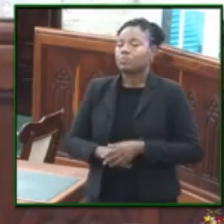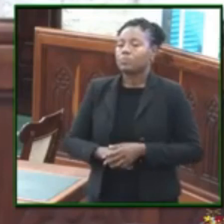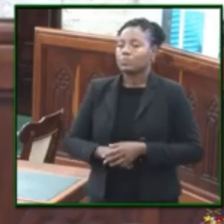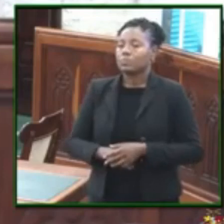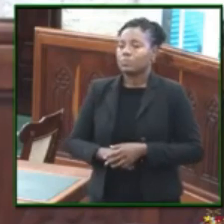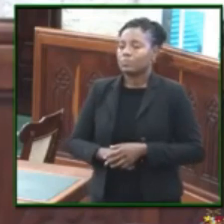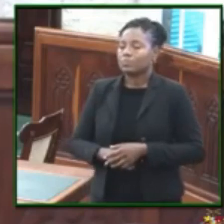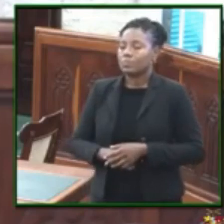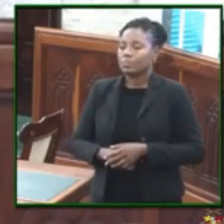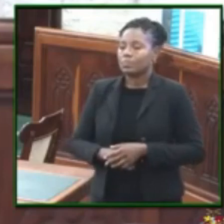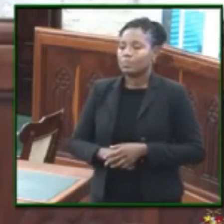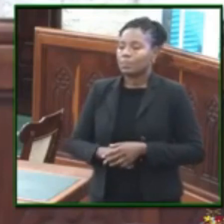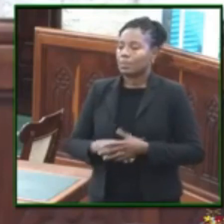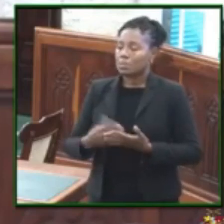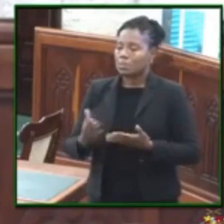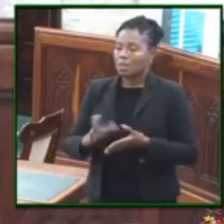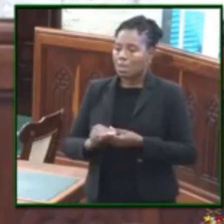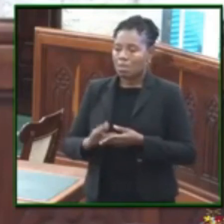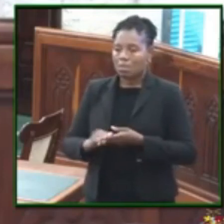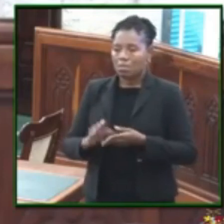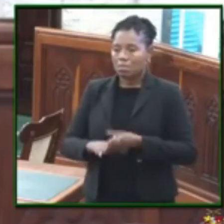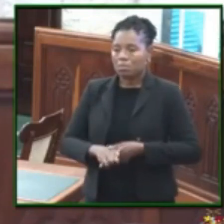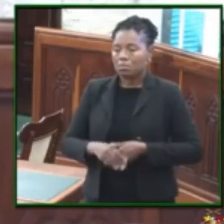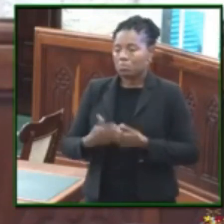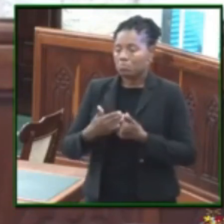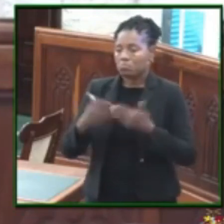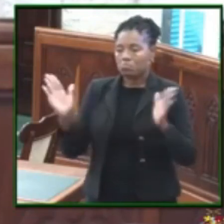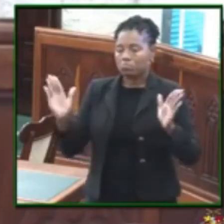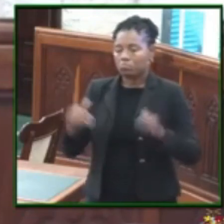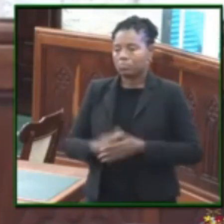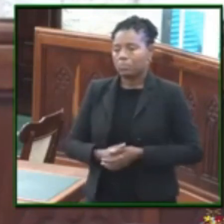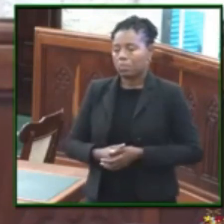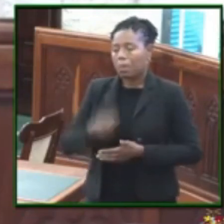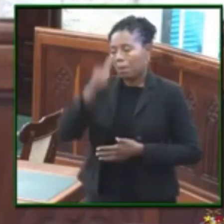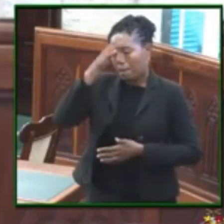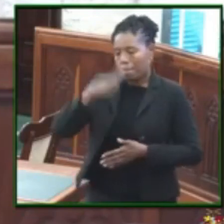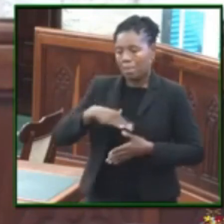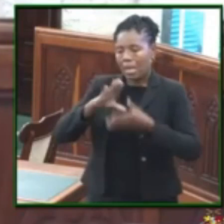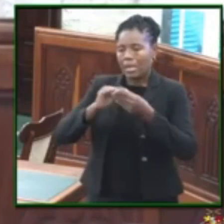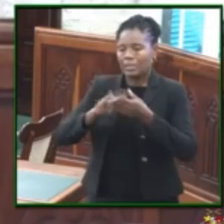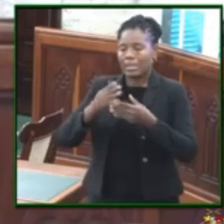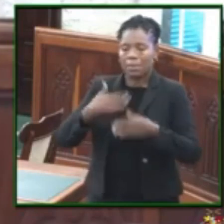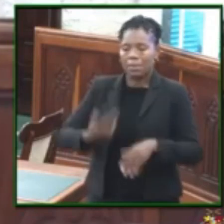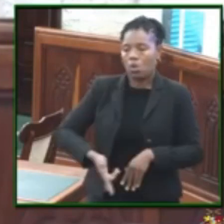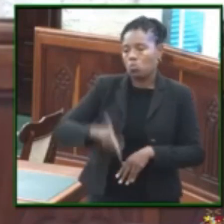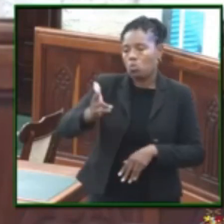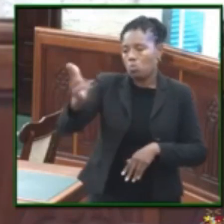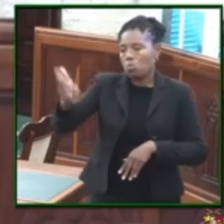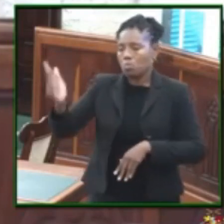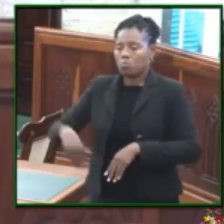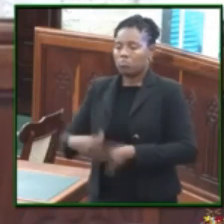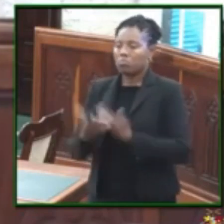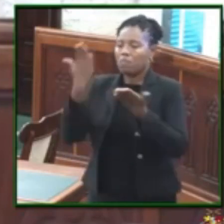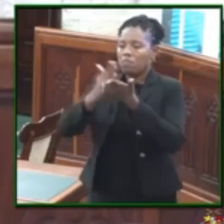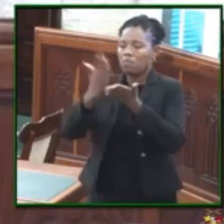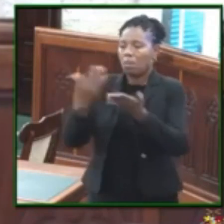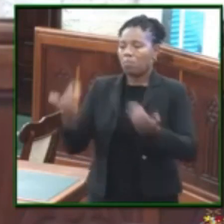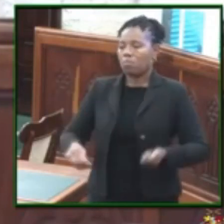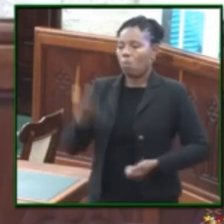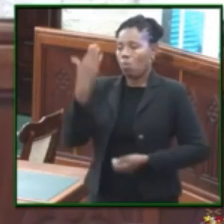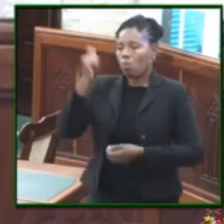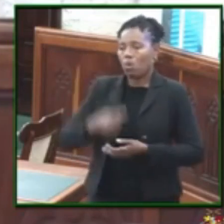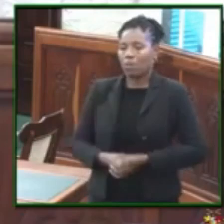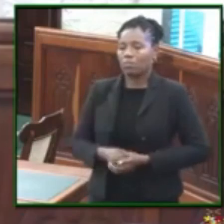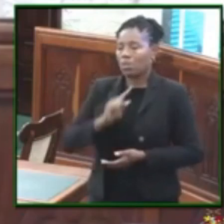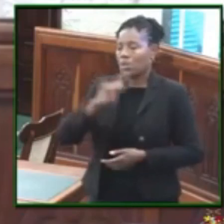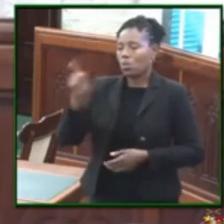be unvarnished. A gentleman reports that he is no longer shooting people. And he